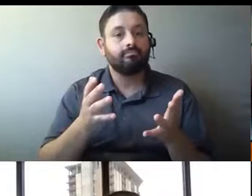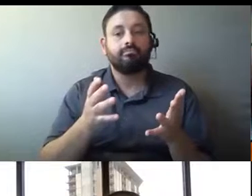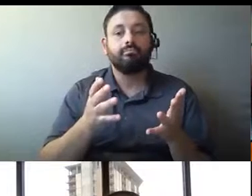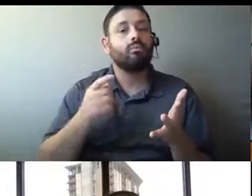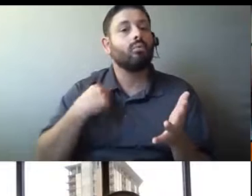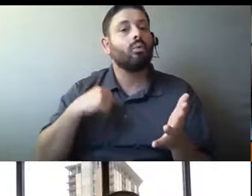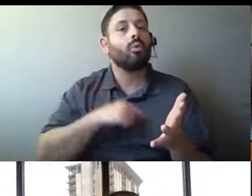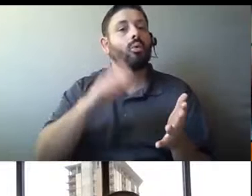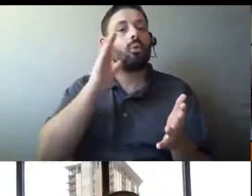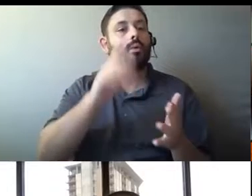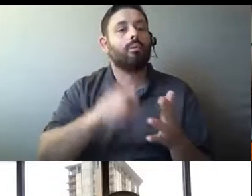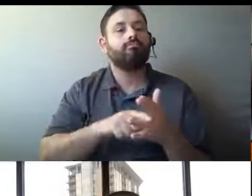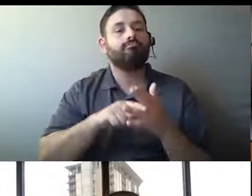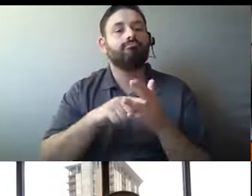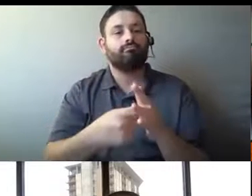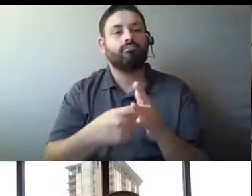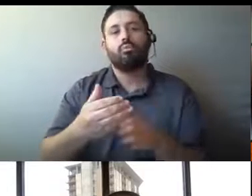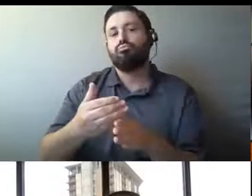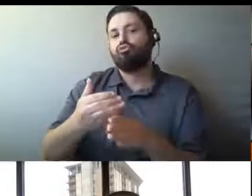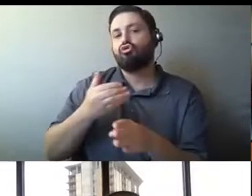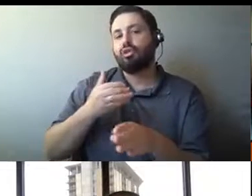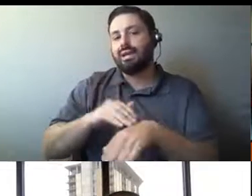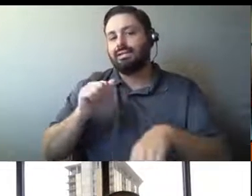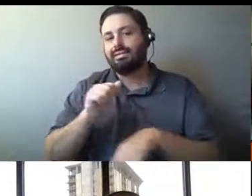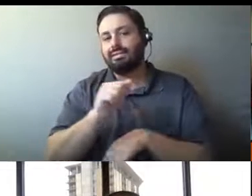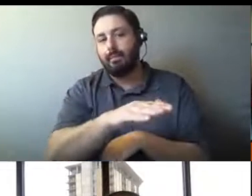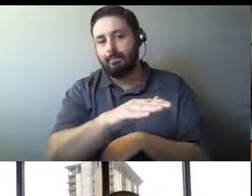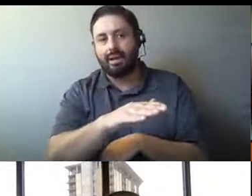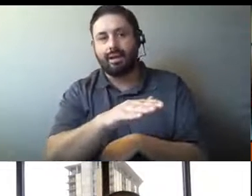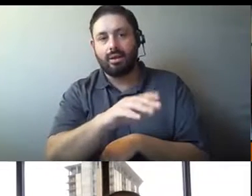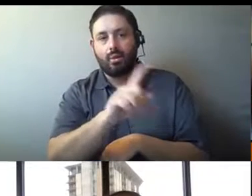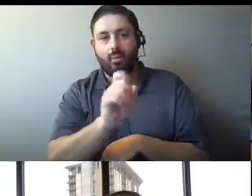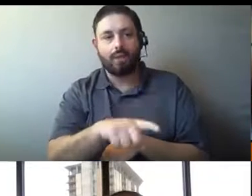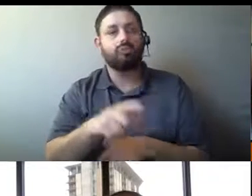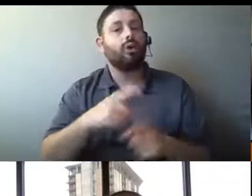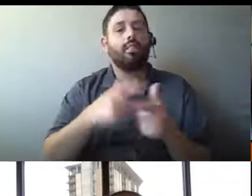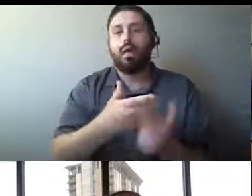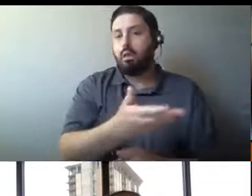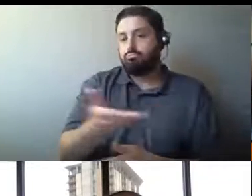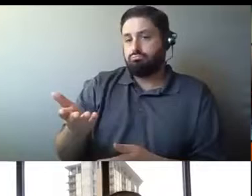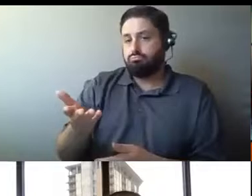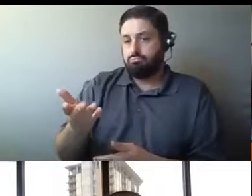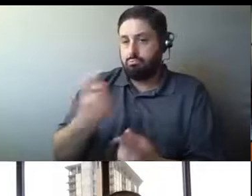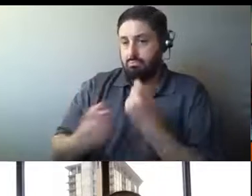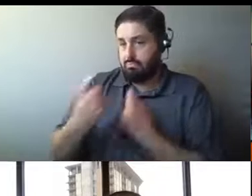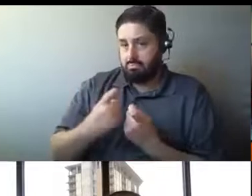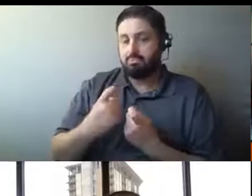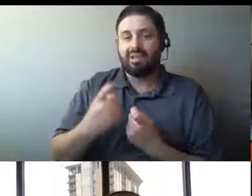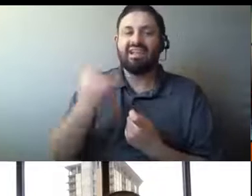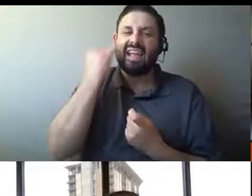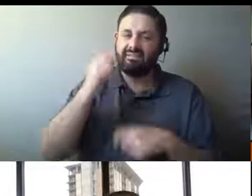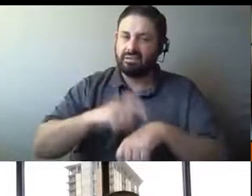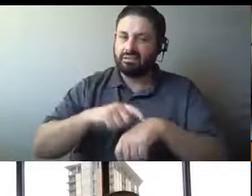We are going to begin with pre-submitted questions and then entertain questions from the floor if time allows. And this being